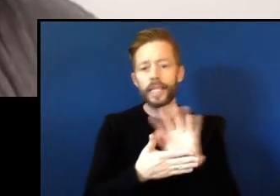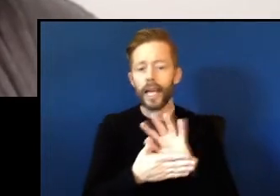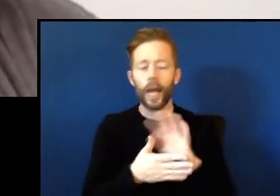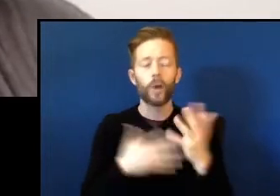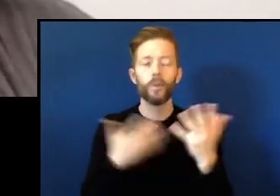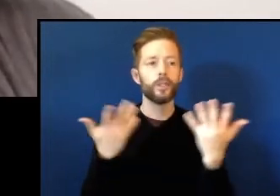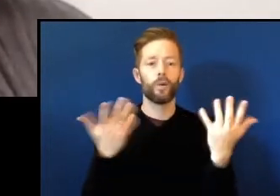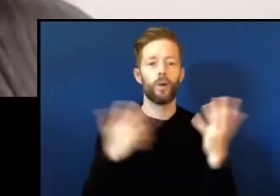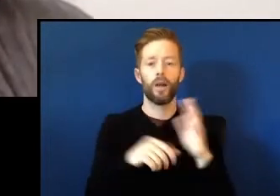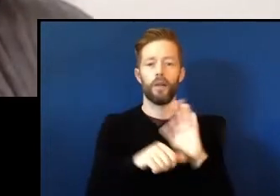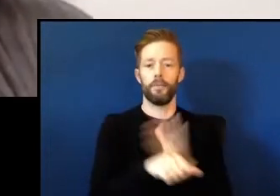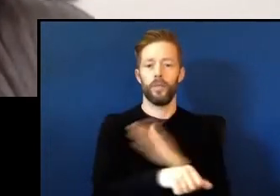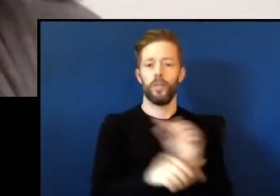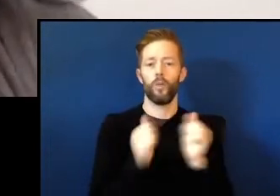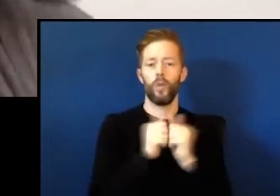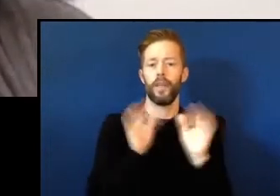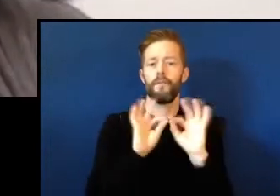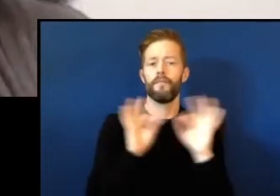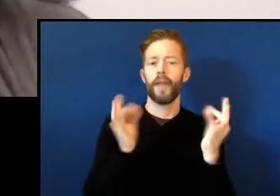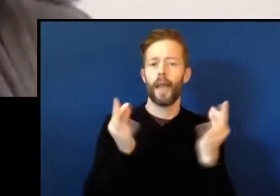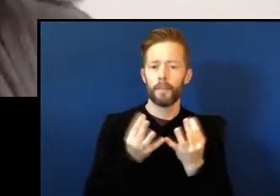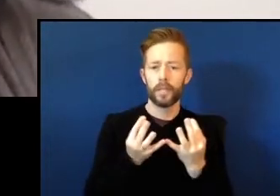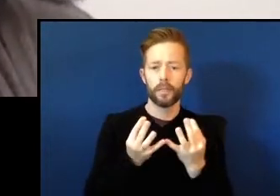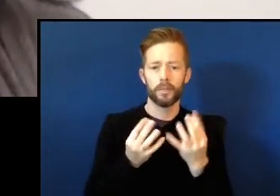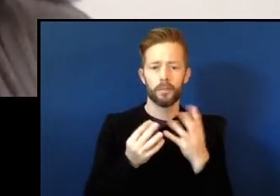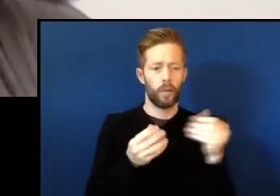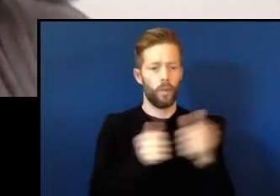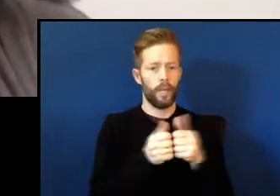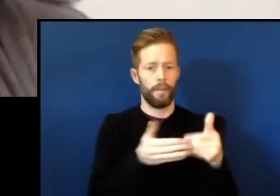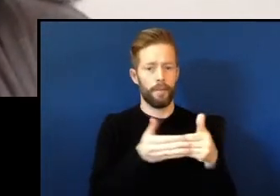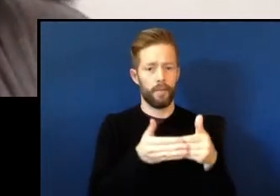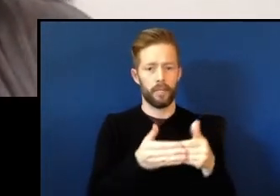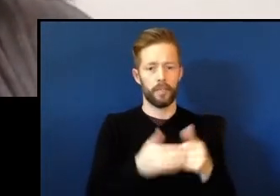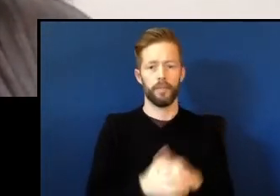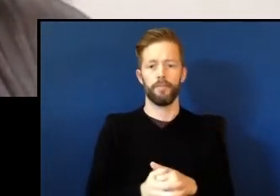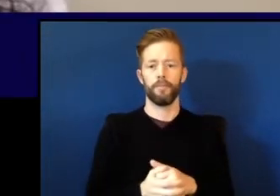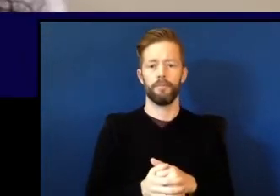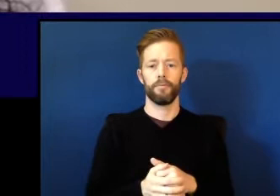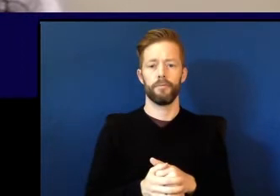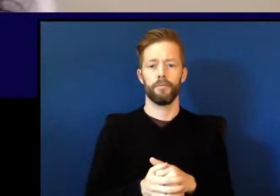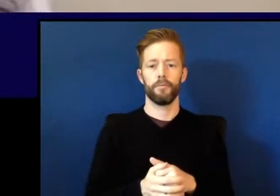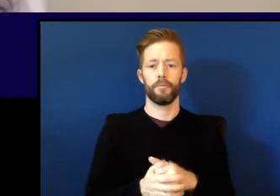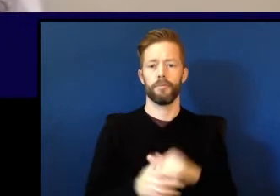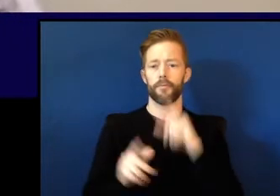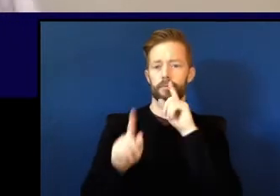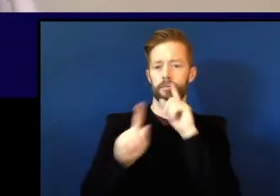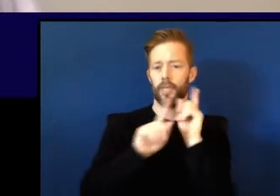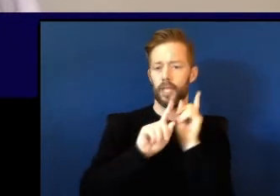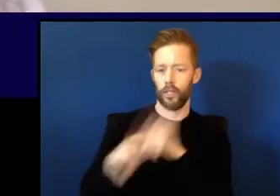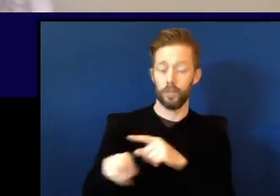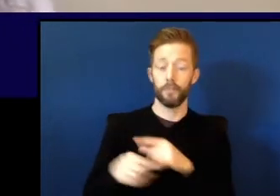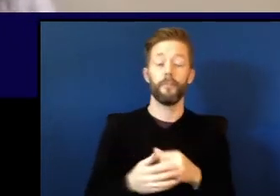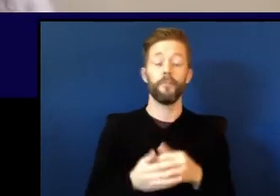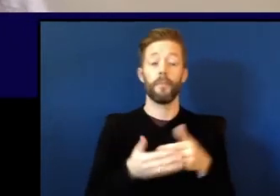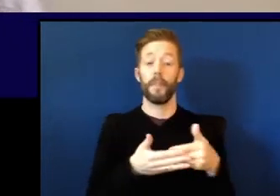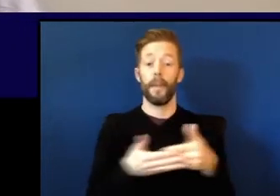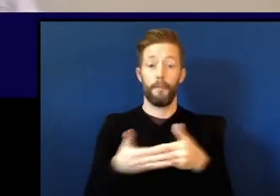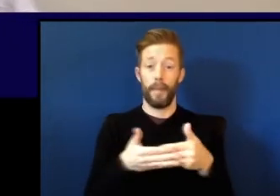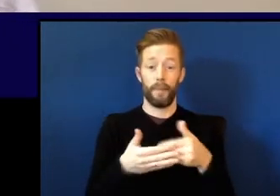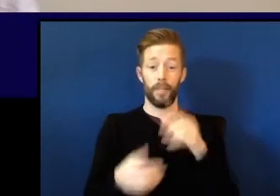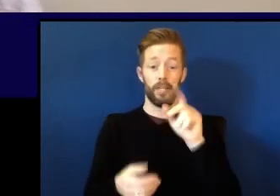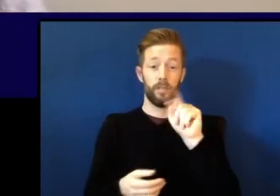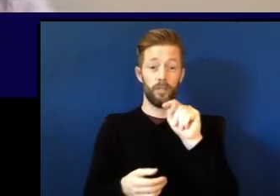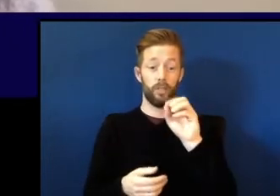videos or music with families and with babies? So Babies and toddlers